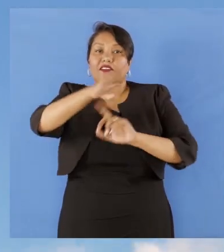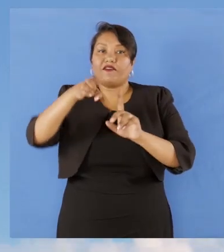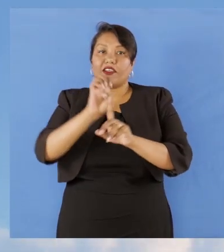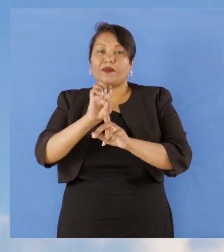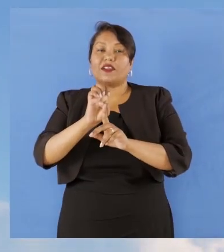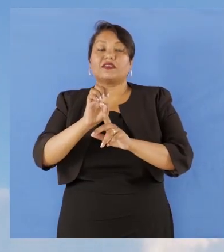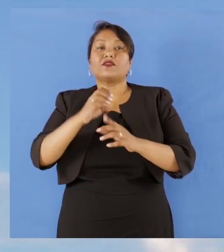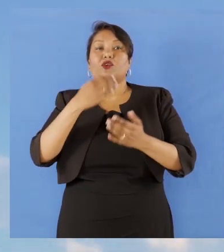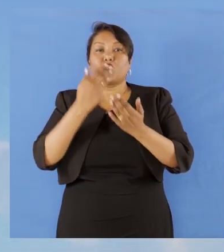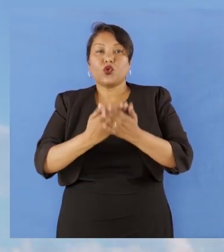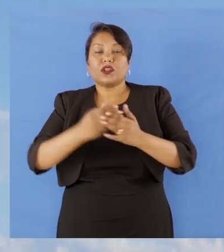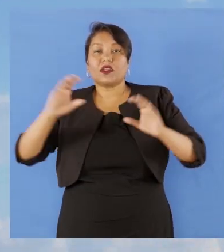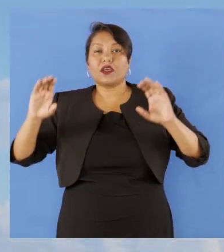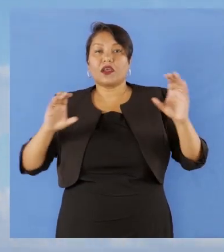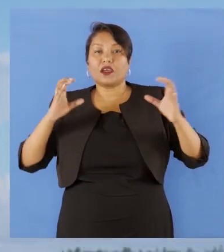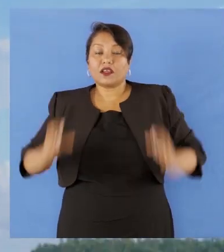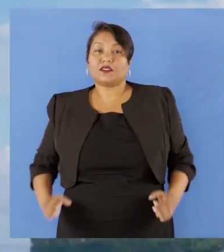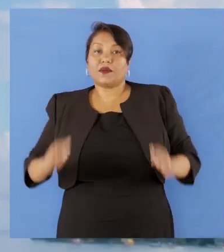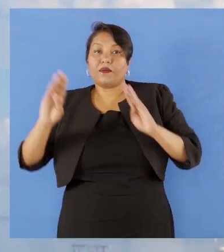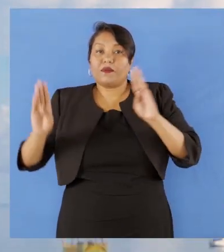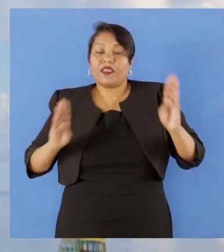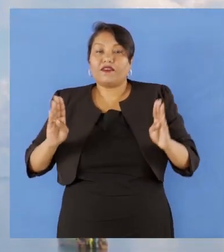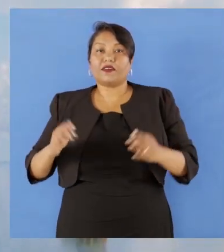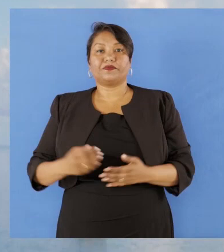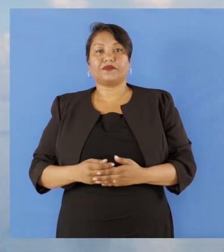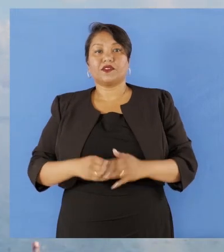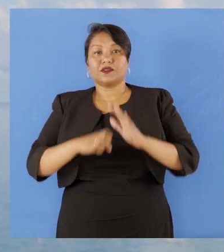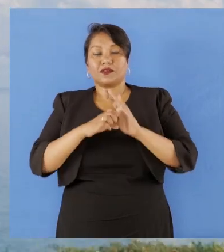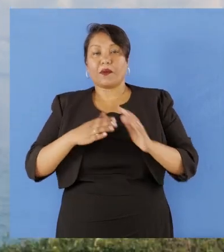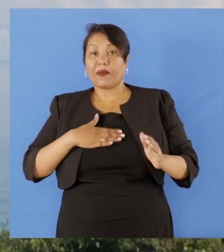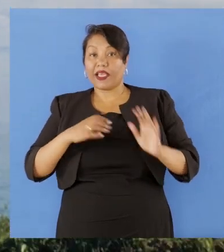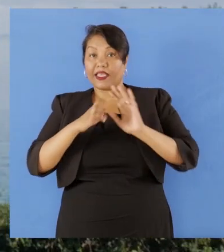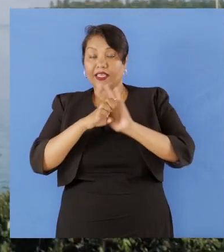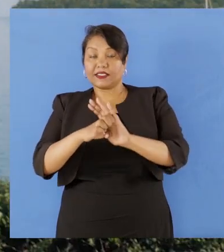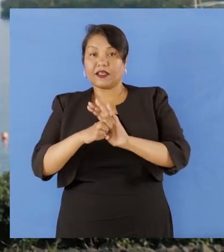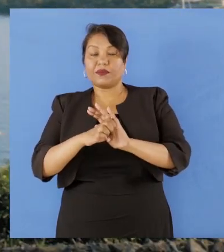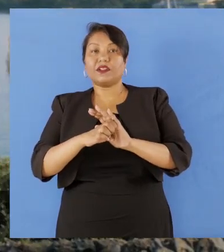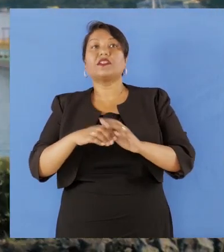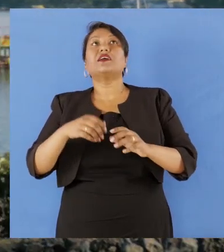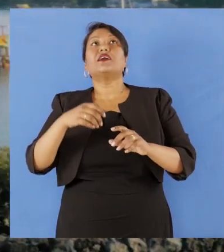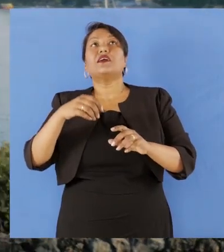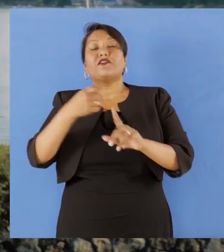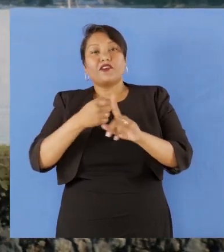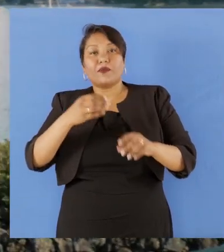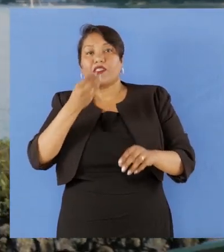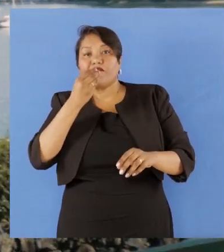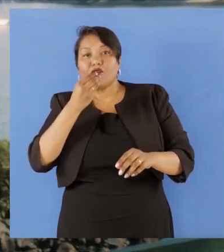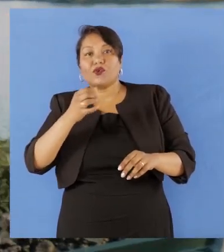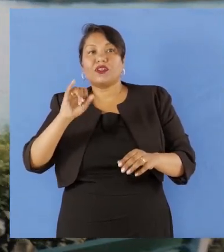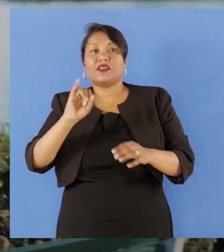suggests, it isn't just about solving problems, but rather creating a healthy consumer environment through basic vigilant